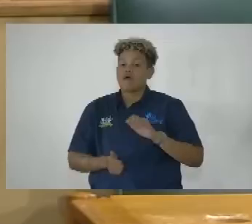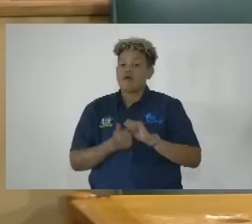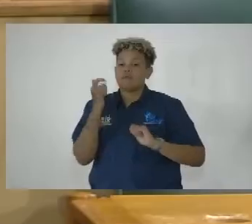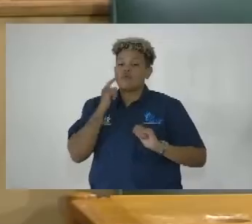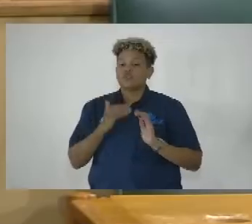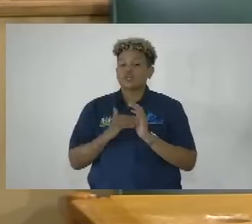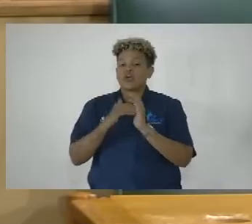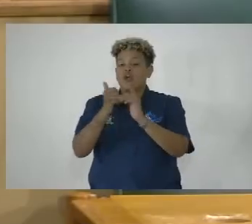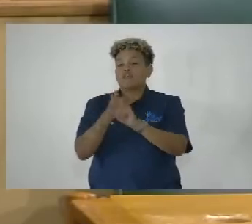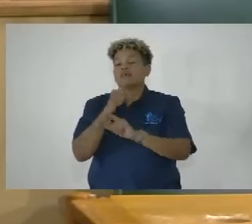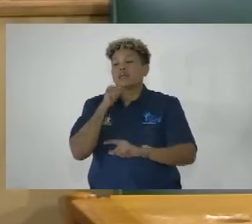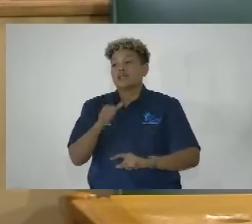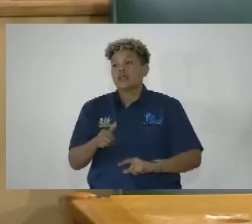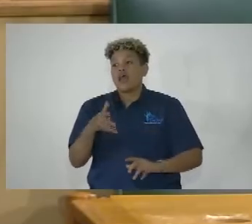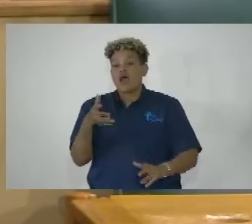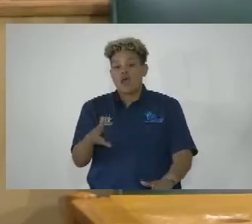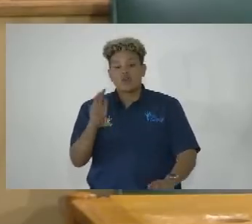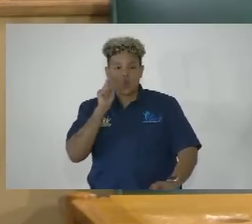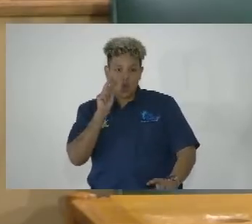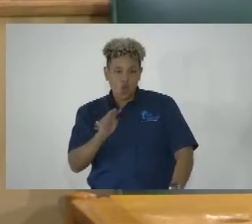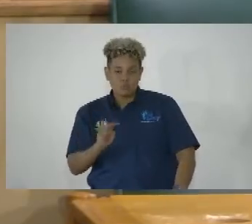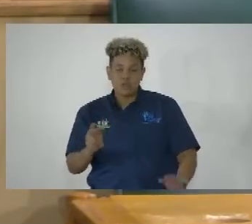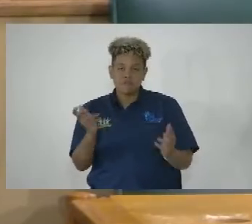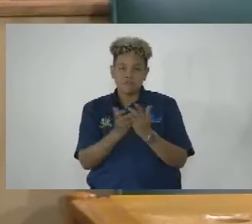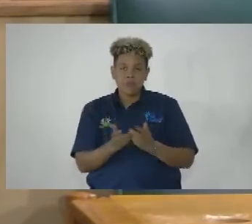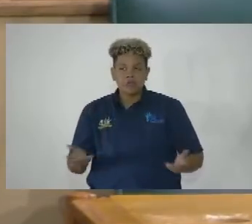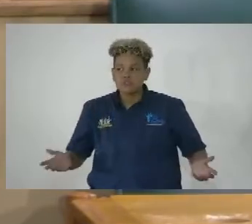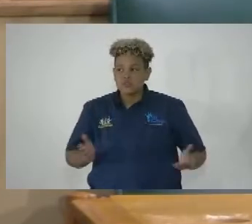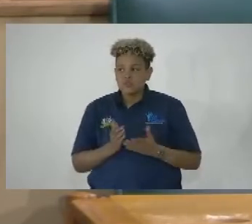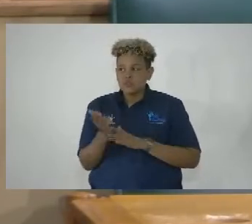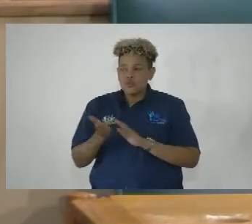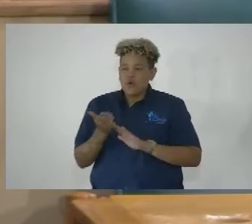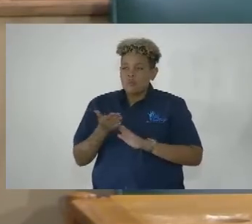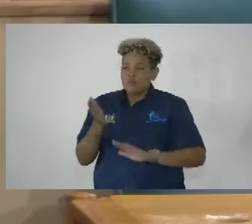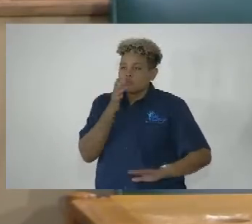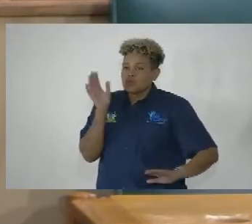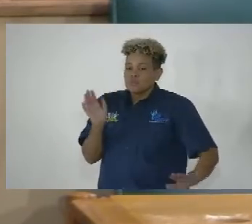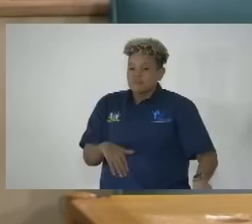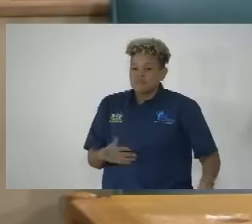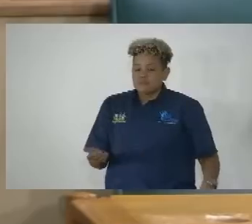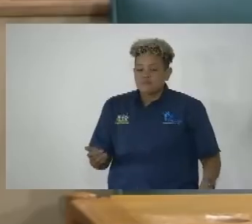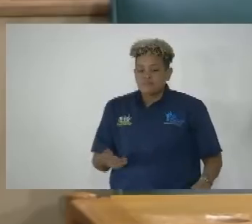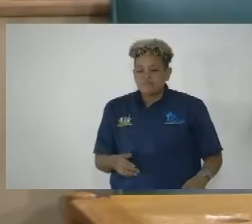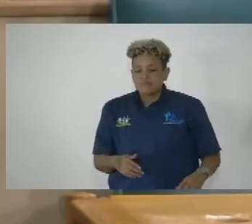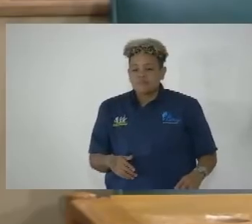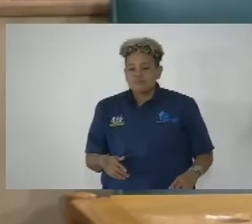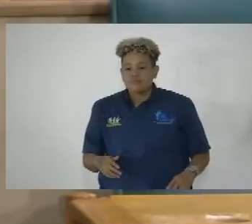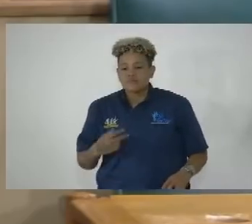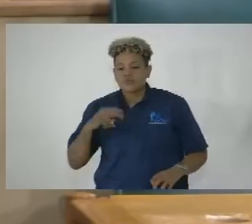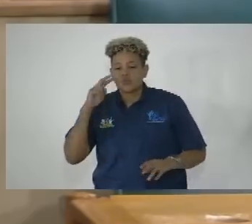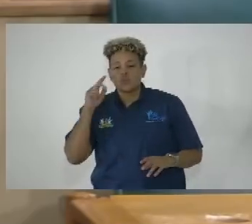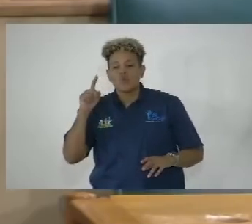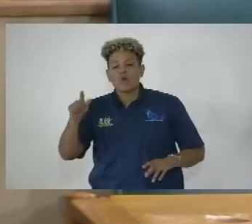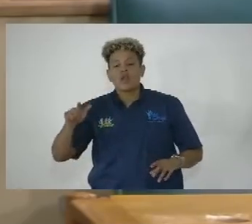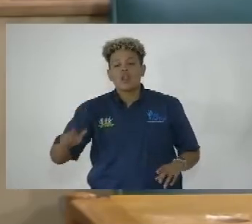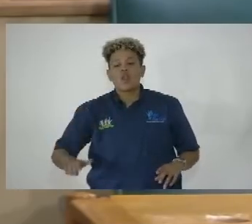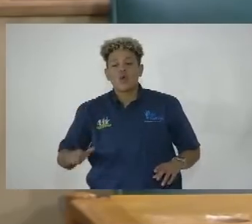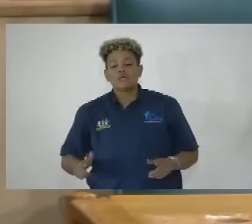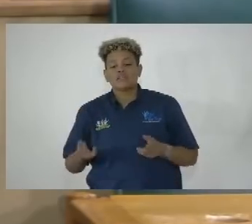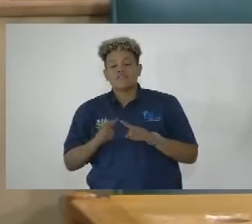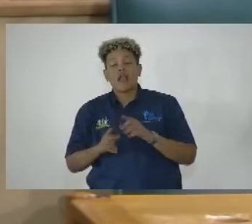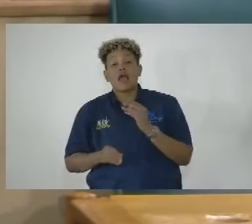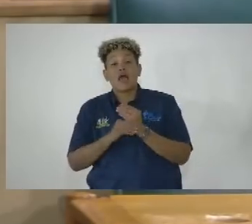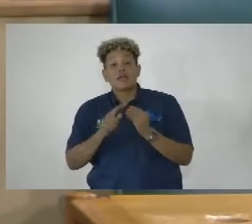often not being observed by the operators. Let's look at one of the lowest value-added,